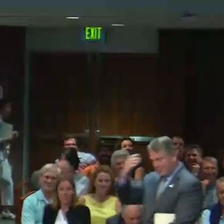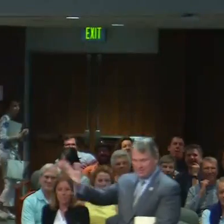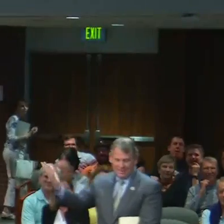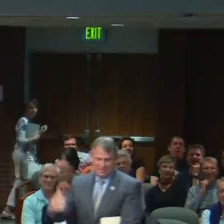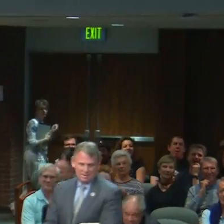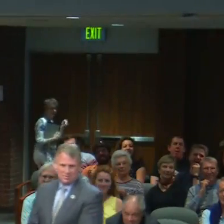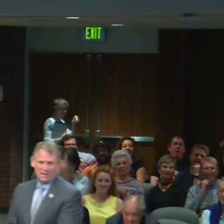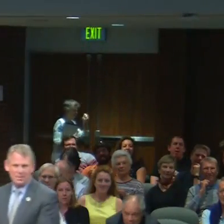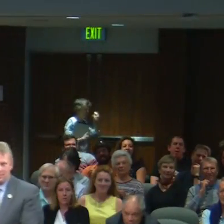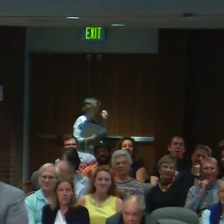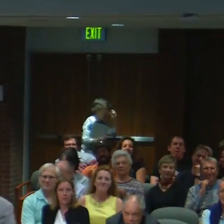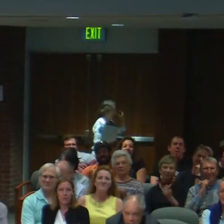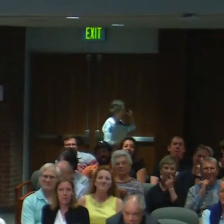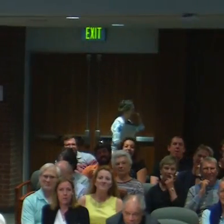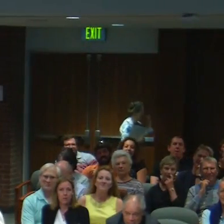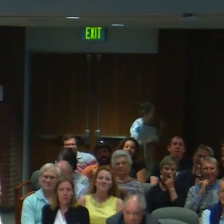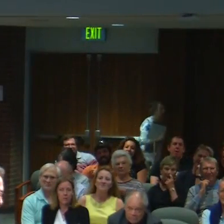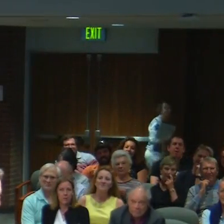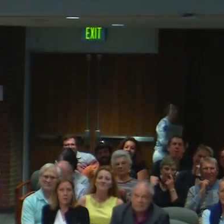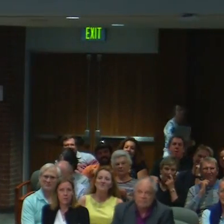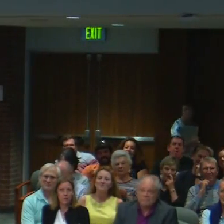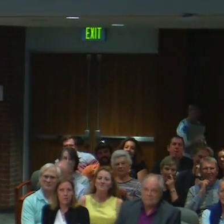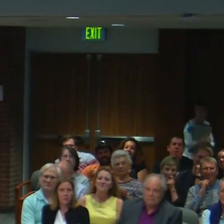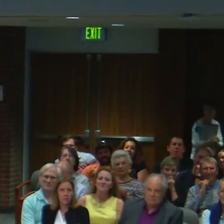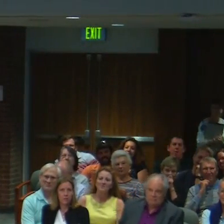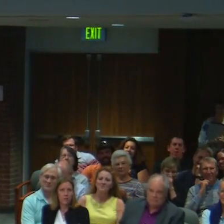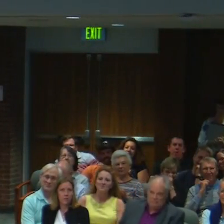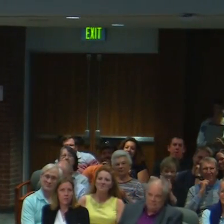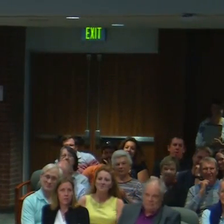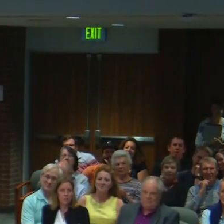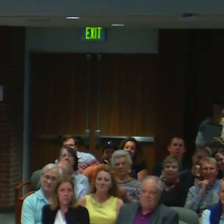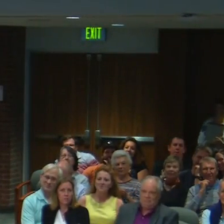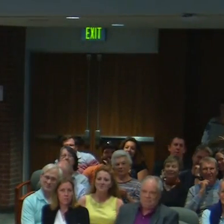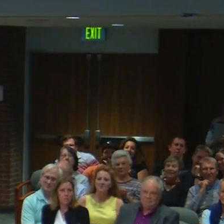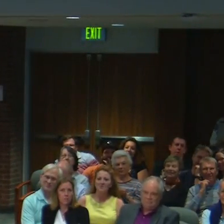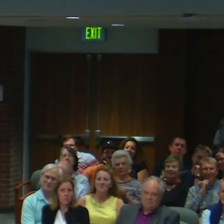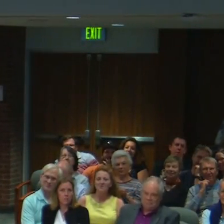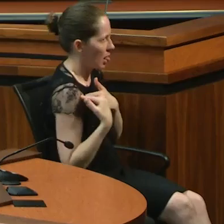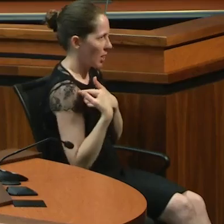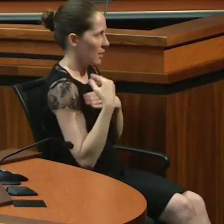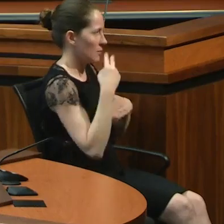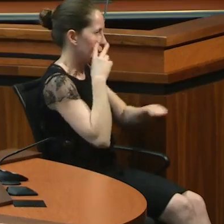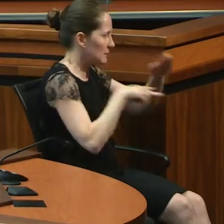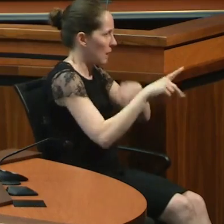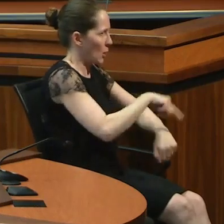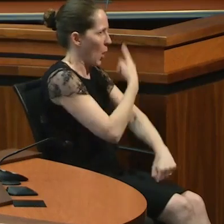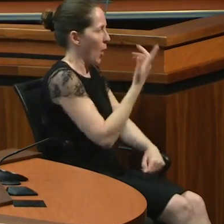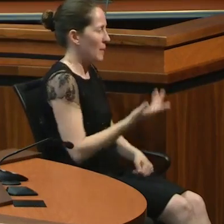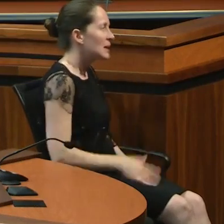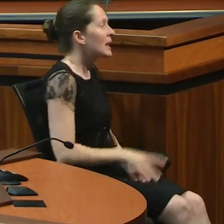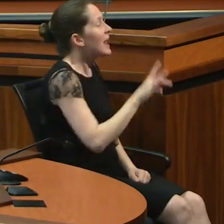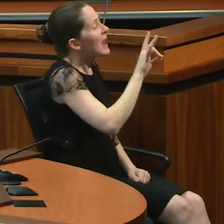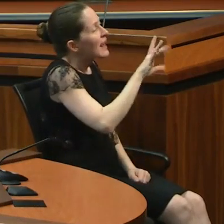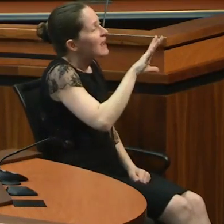heck, I don't want these guys to have to be estimating how much time. $85 million, if you just look at the $85 million,